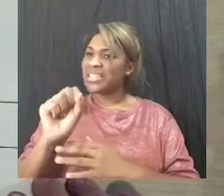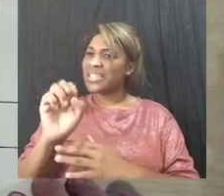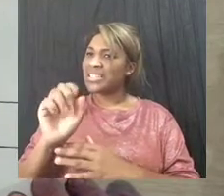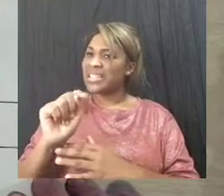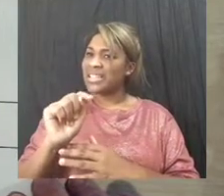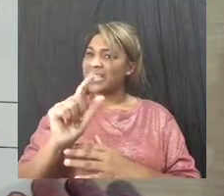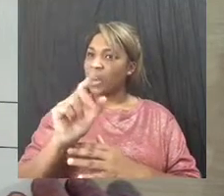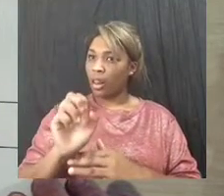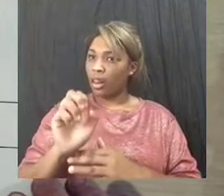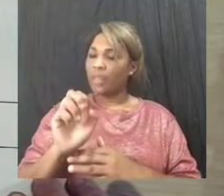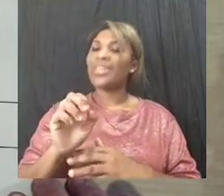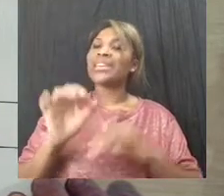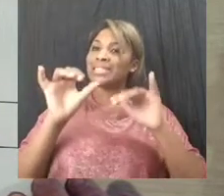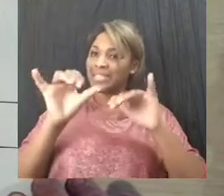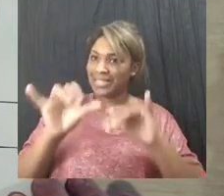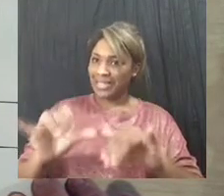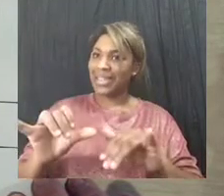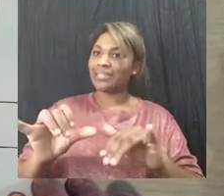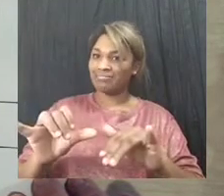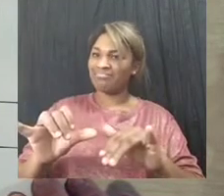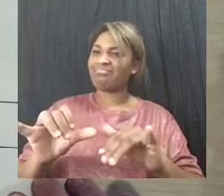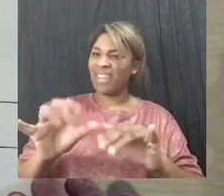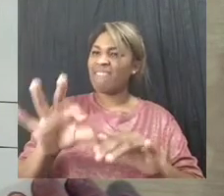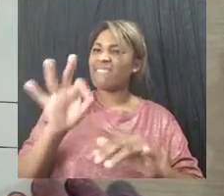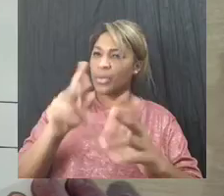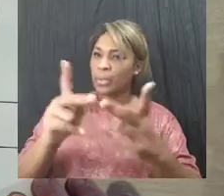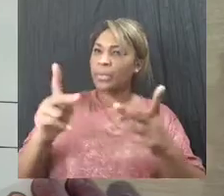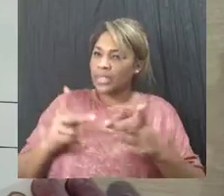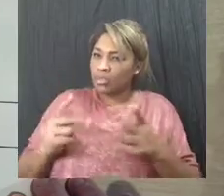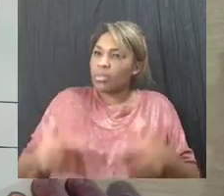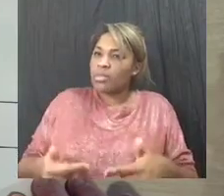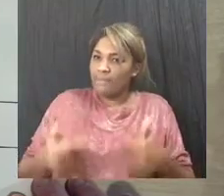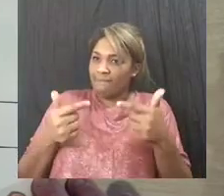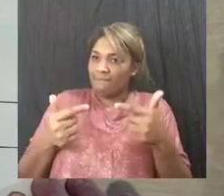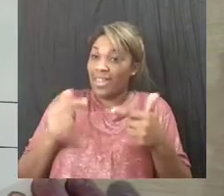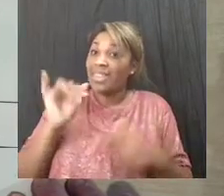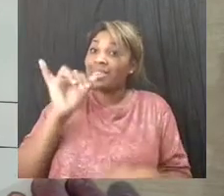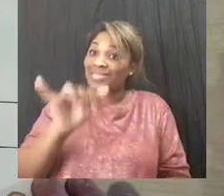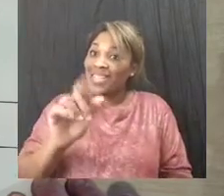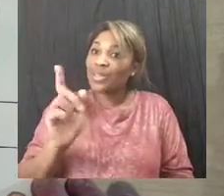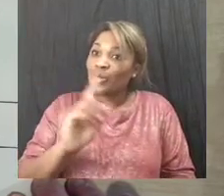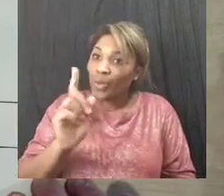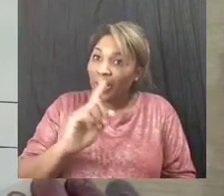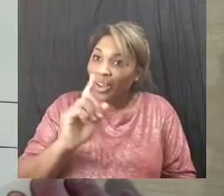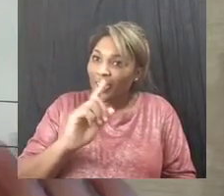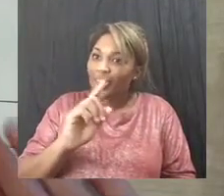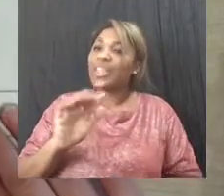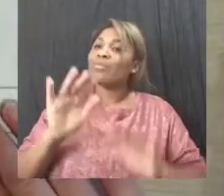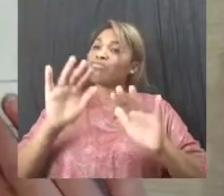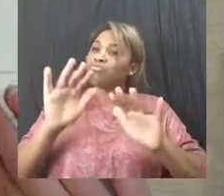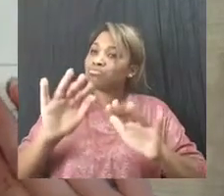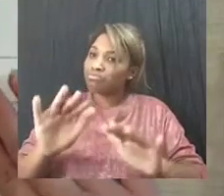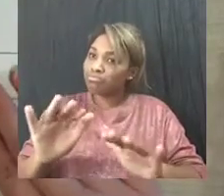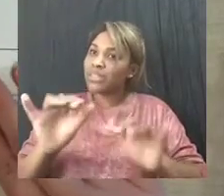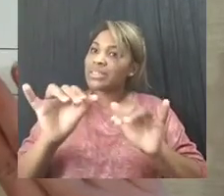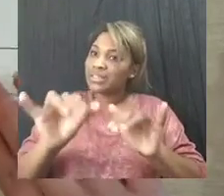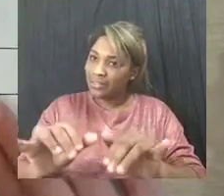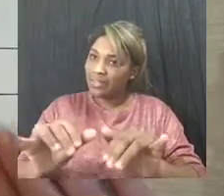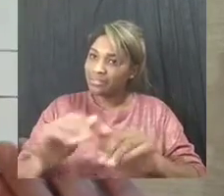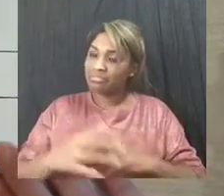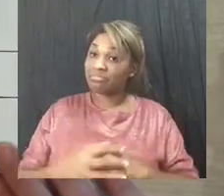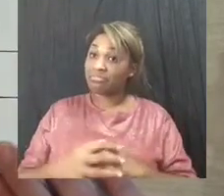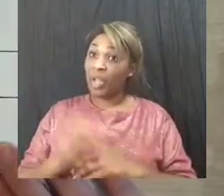found places to live, and that is where they settled. And those